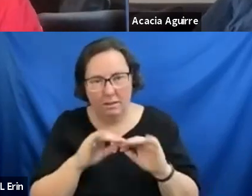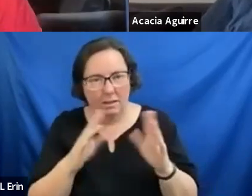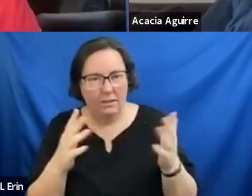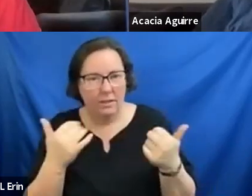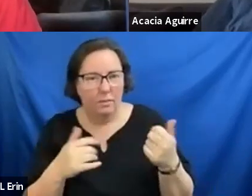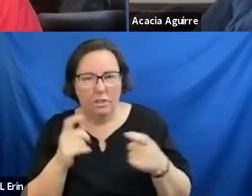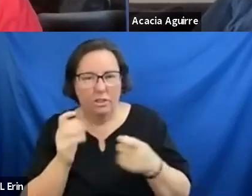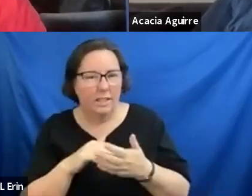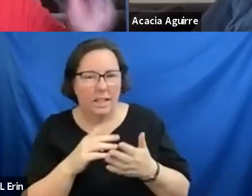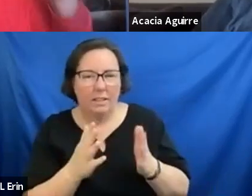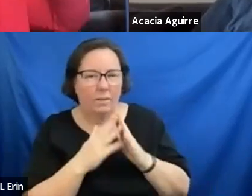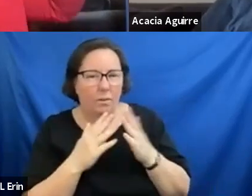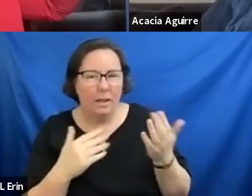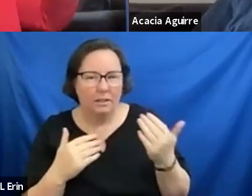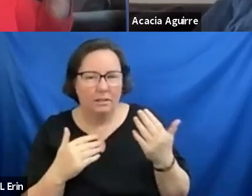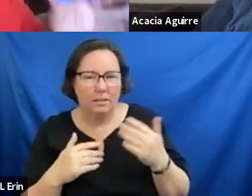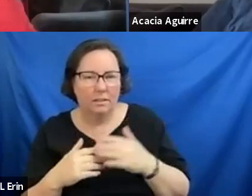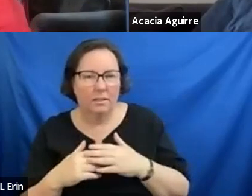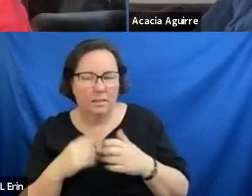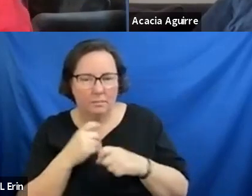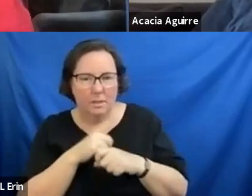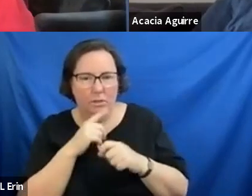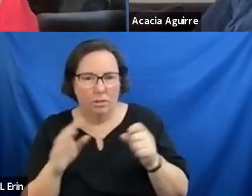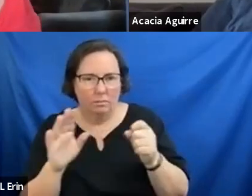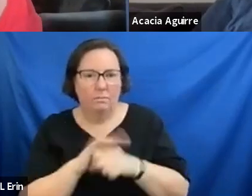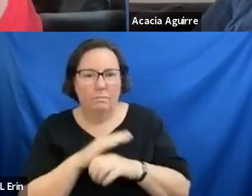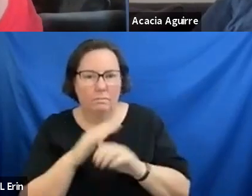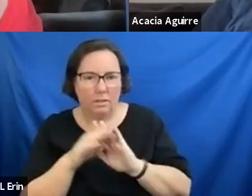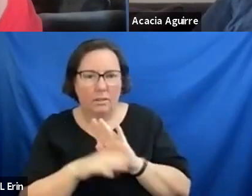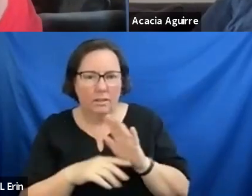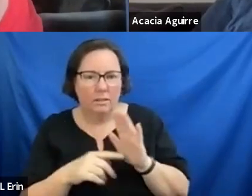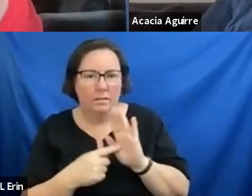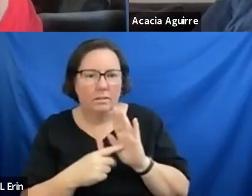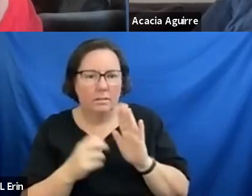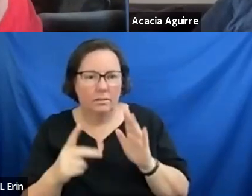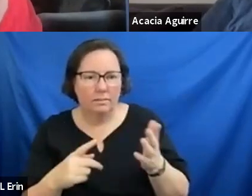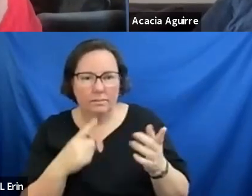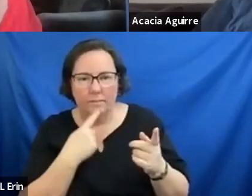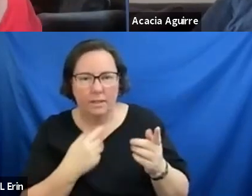can you restate the request so that we can make sure that it is on the outstanding list?